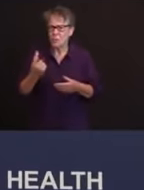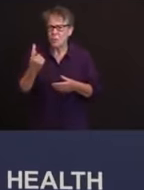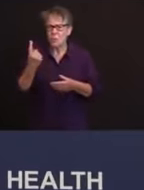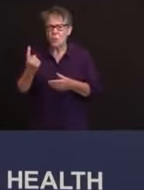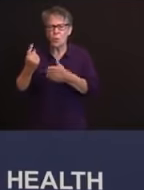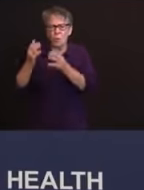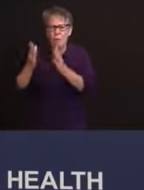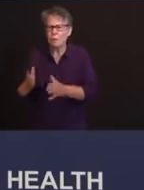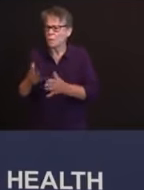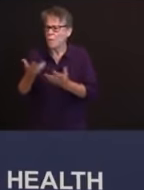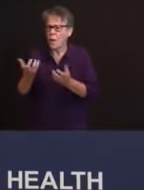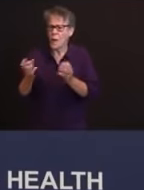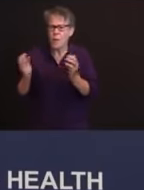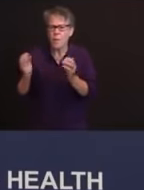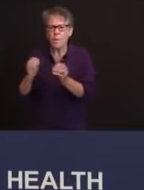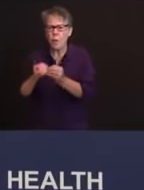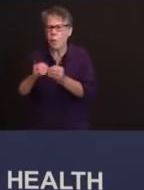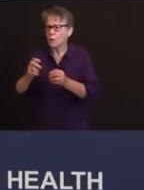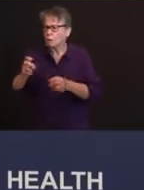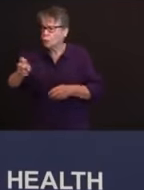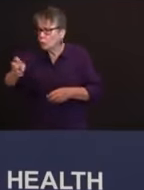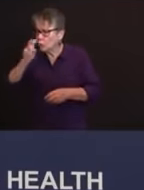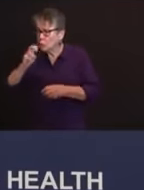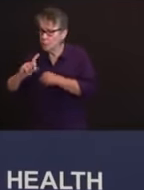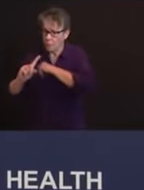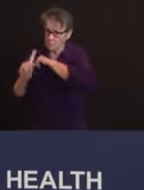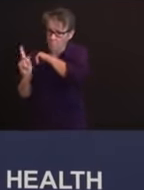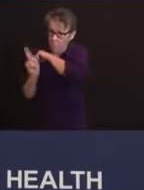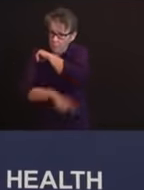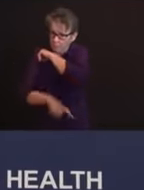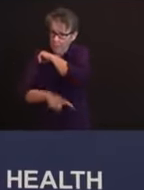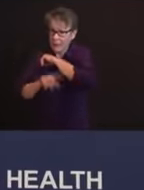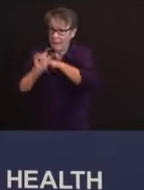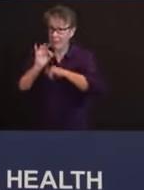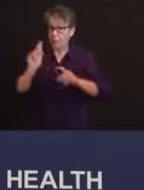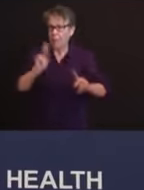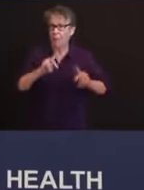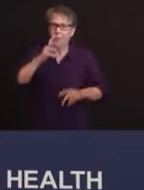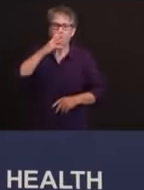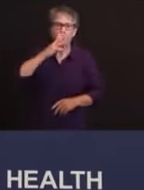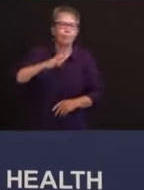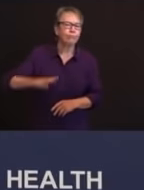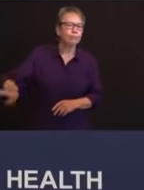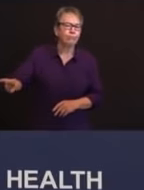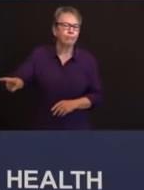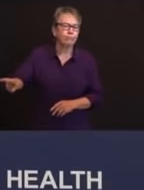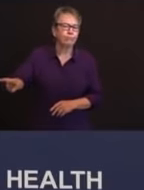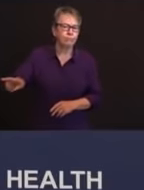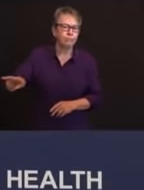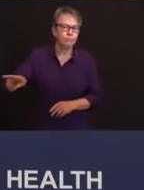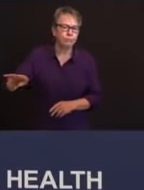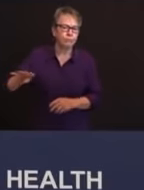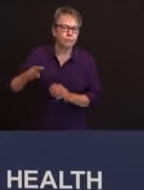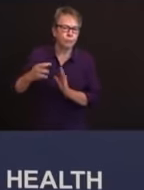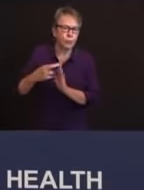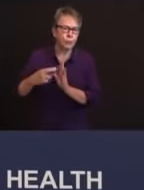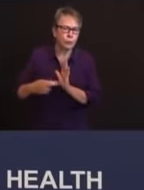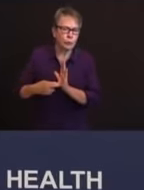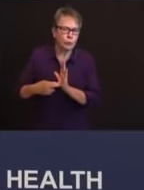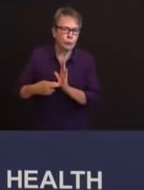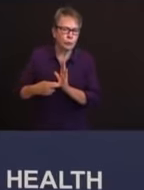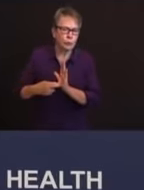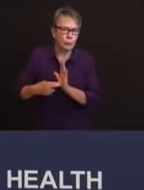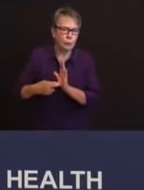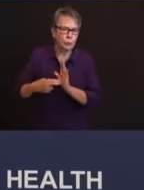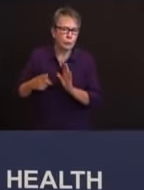on the book, rather than making them close earlier. He cited the strain on small businesses, more may close, and also the likelihood that that could drive